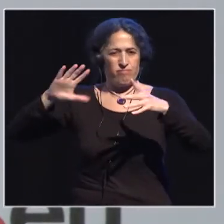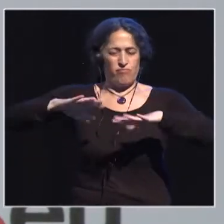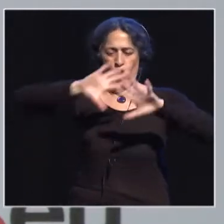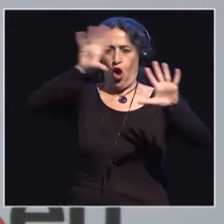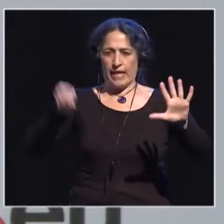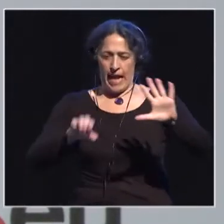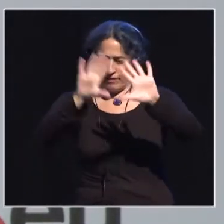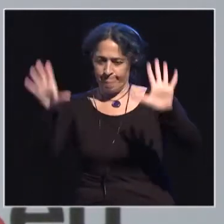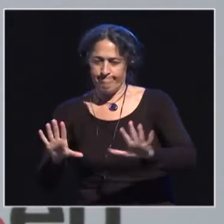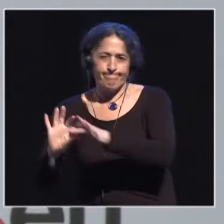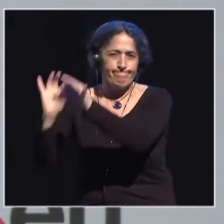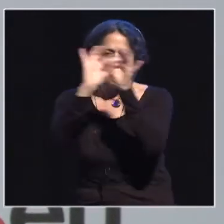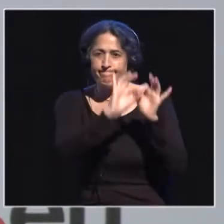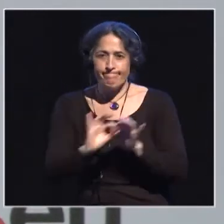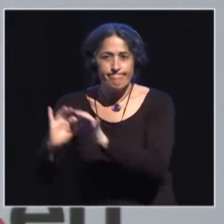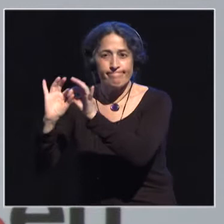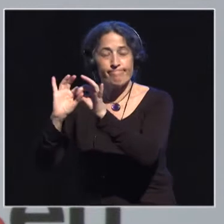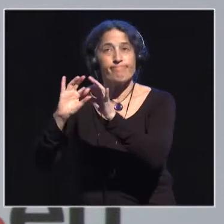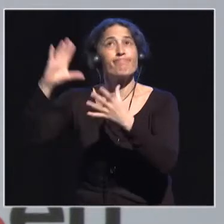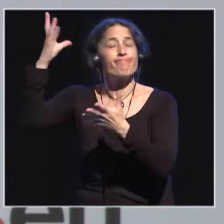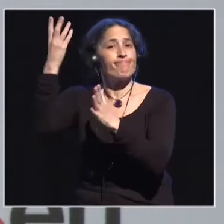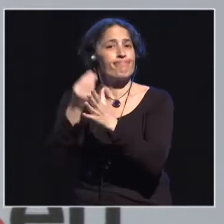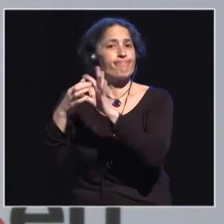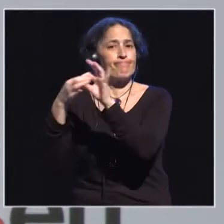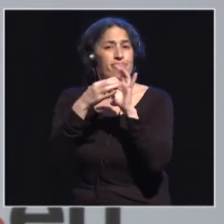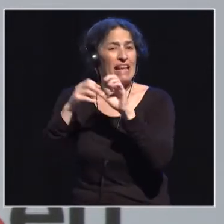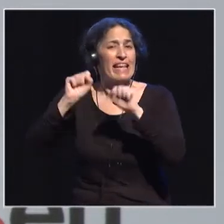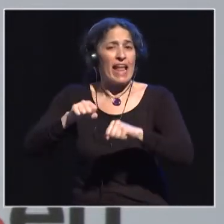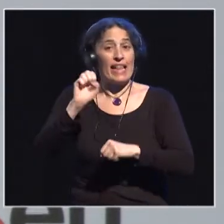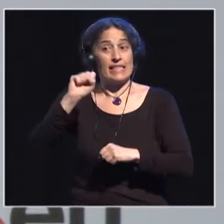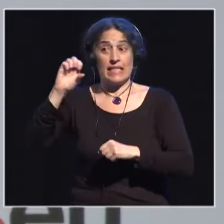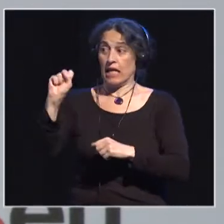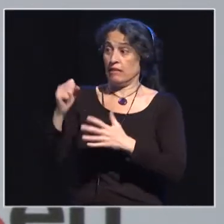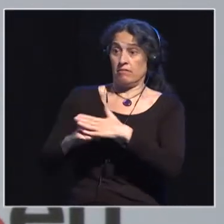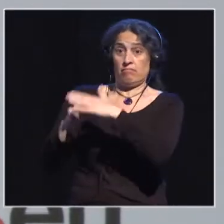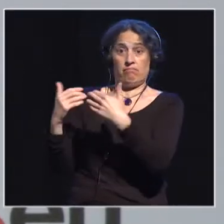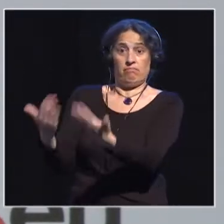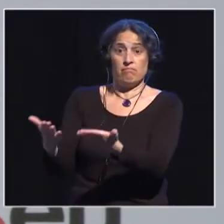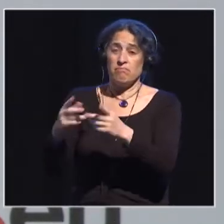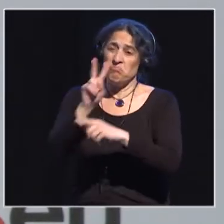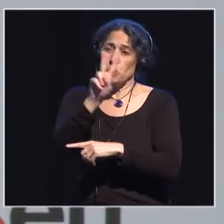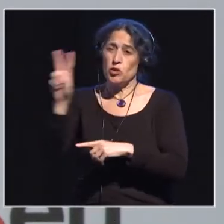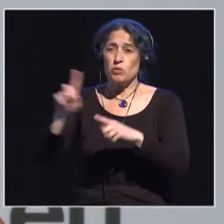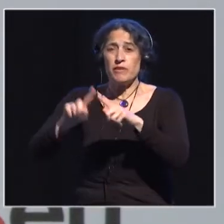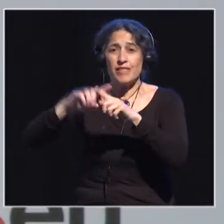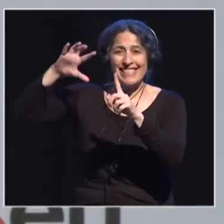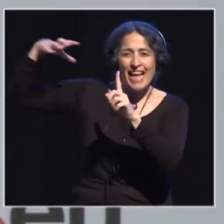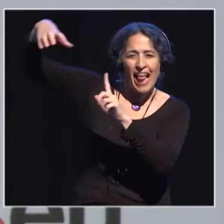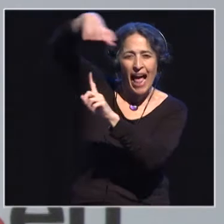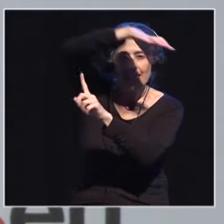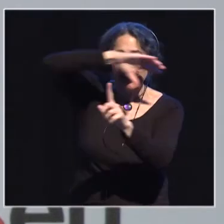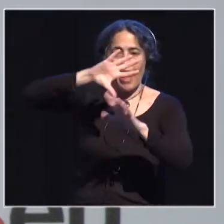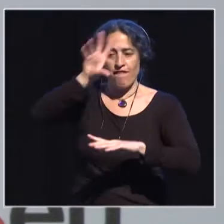out as Société Européenne des Satellites, SES. We have around 22 satellites that are deployed over